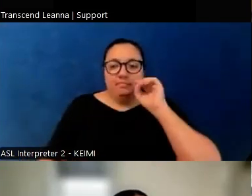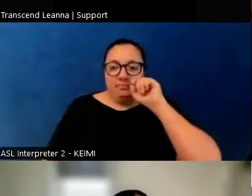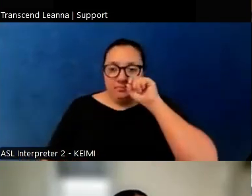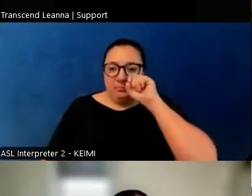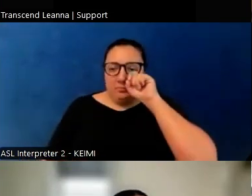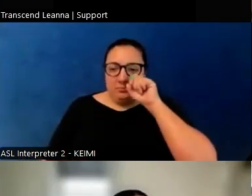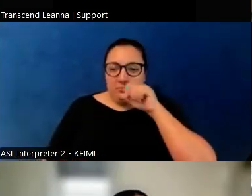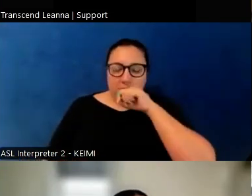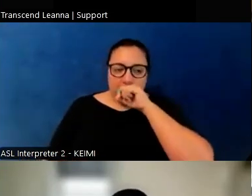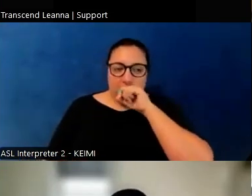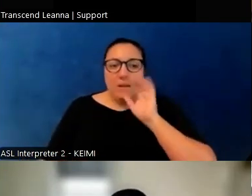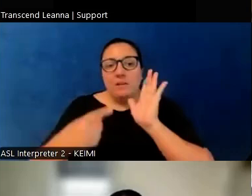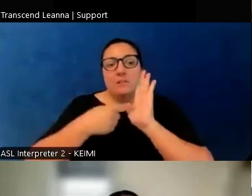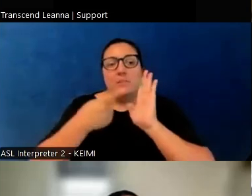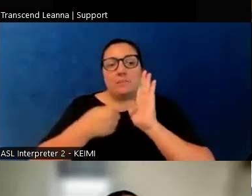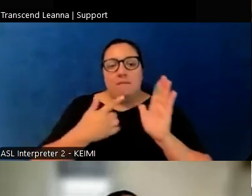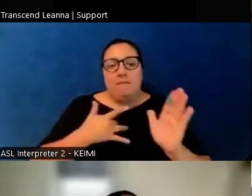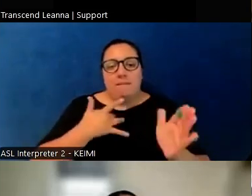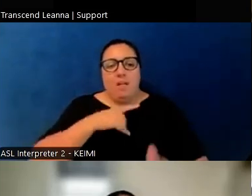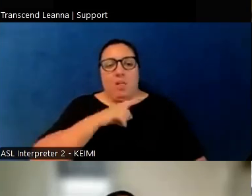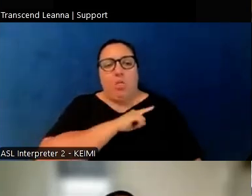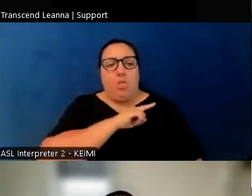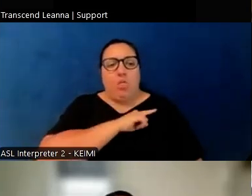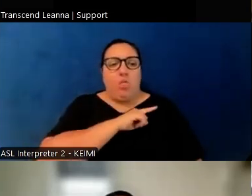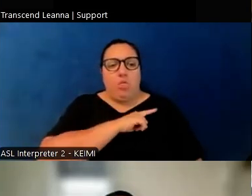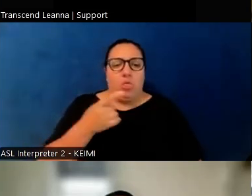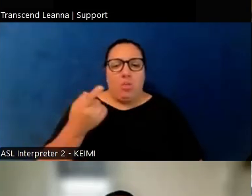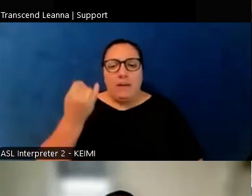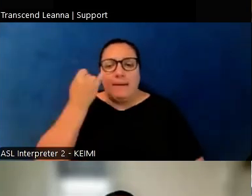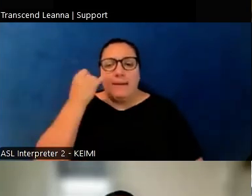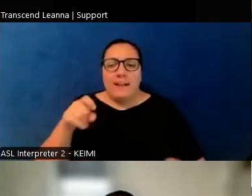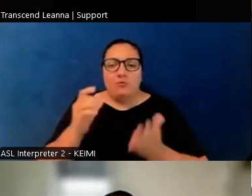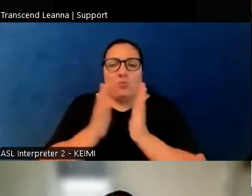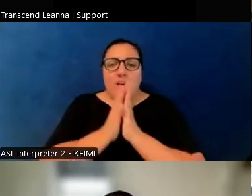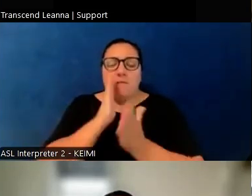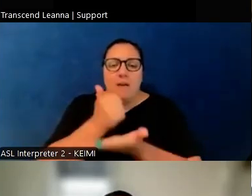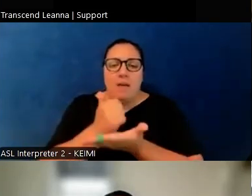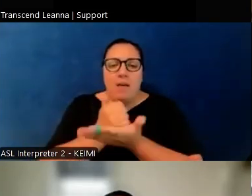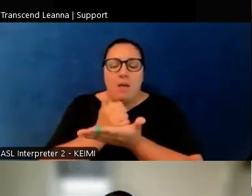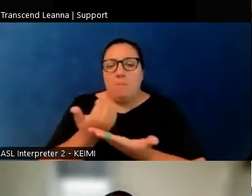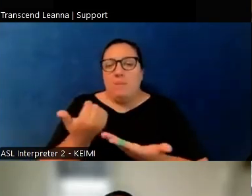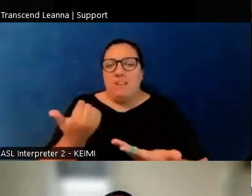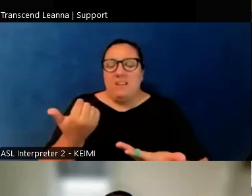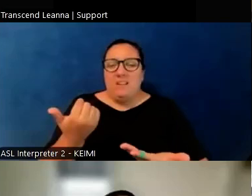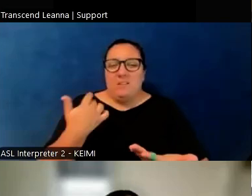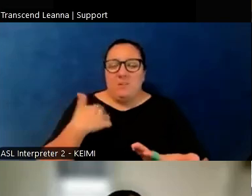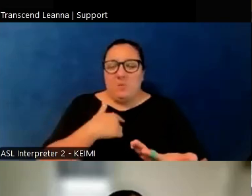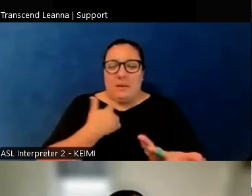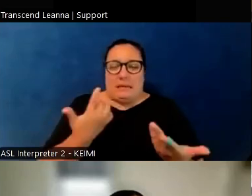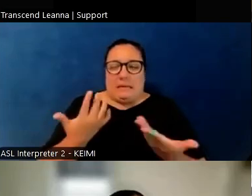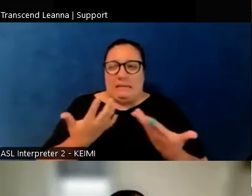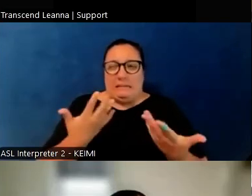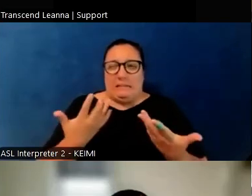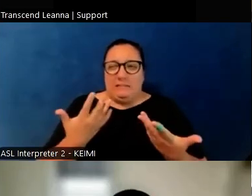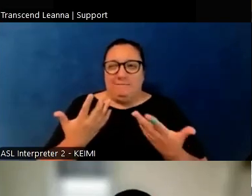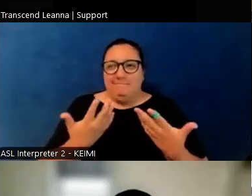sometimes feel guilty when we have to ask for help. And we kind of beat ourselves up because we're not living, living at